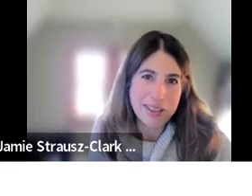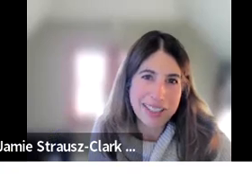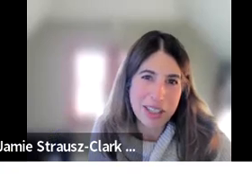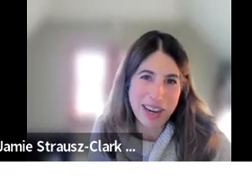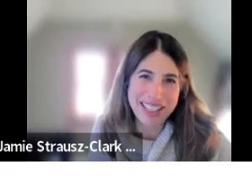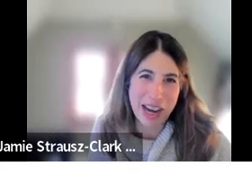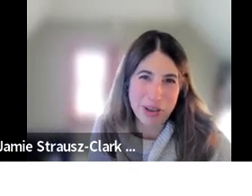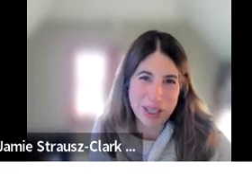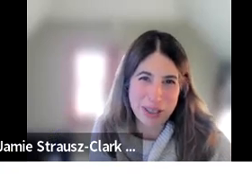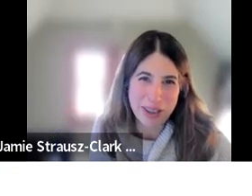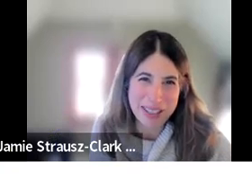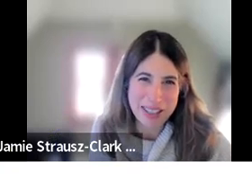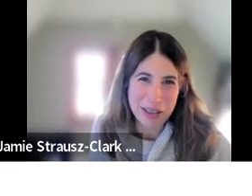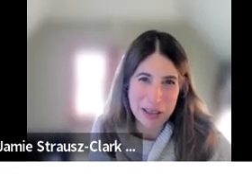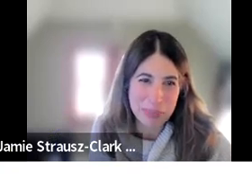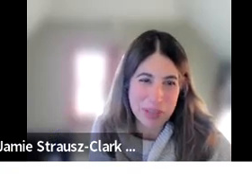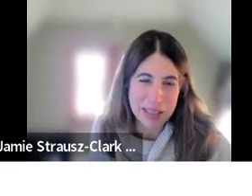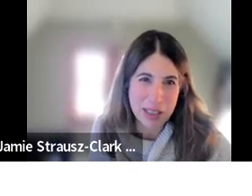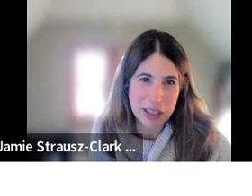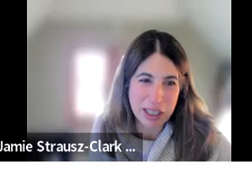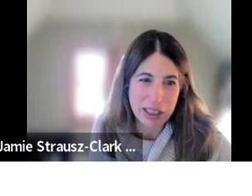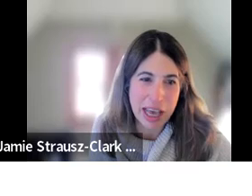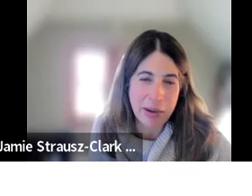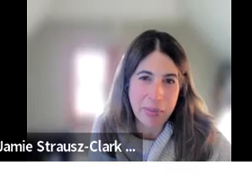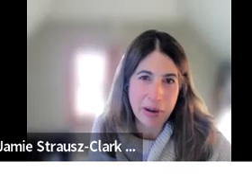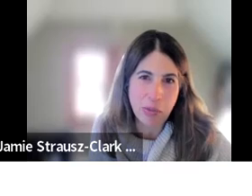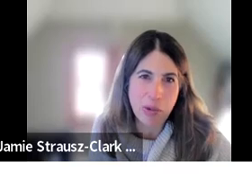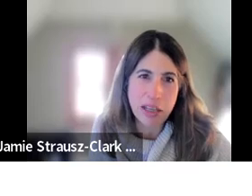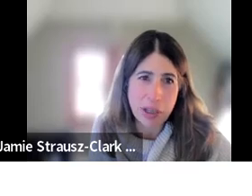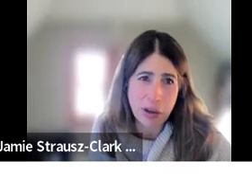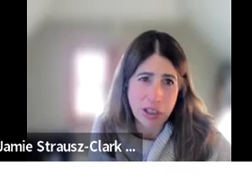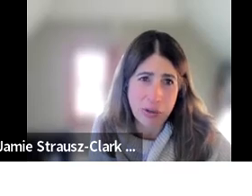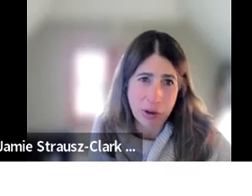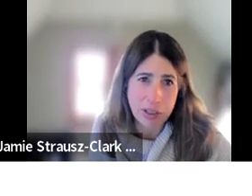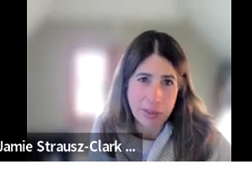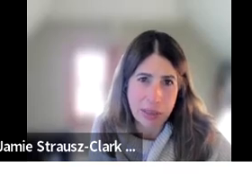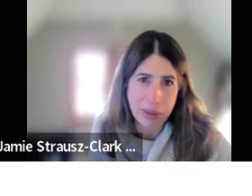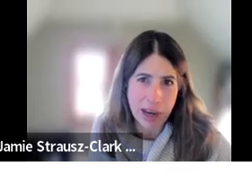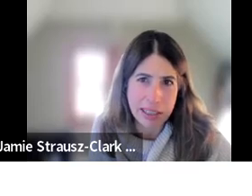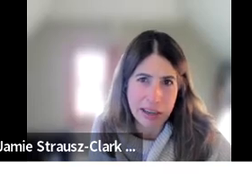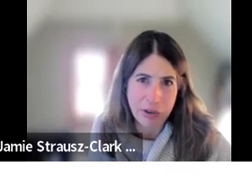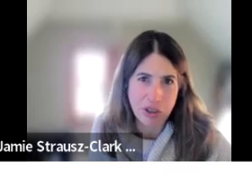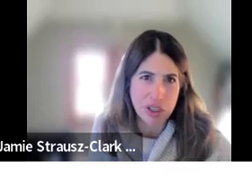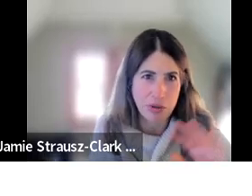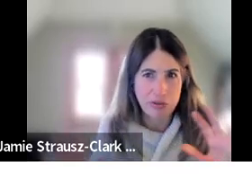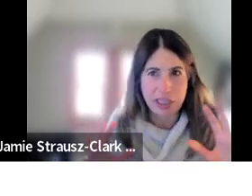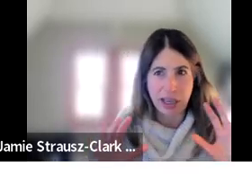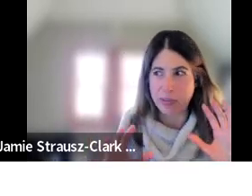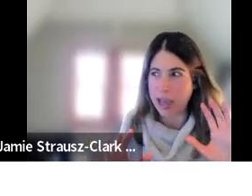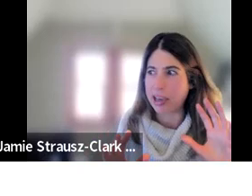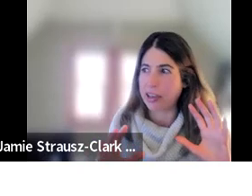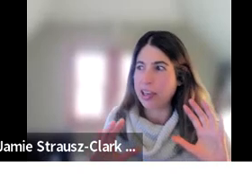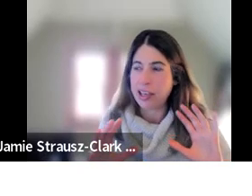You're doing such a great job cruising through all this material. But we also had a question from a CRIS committee member asking if you could just